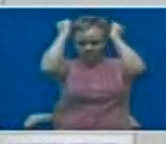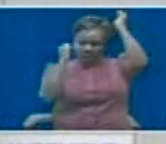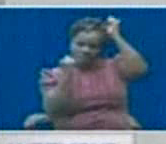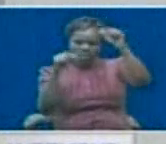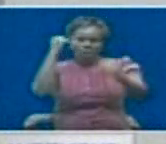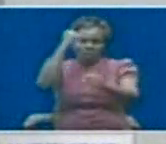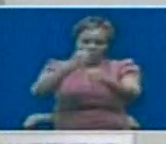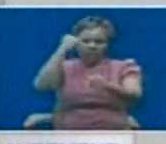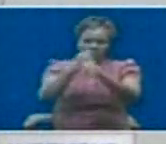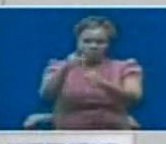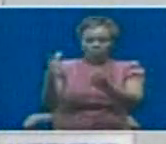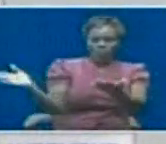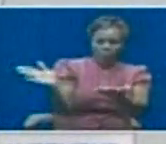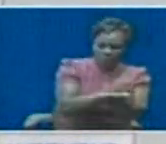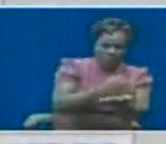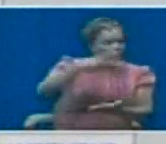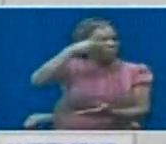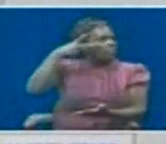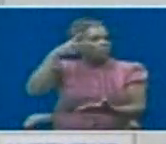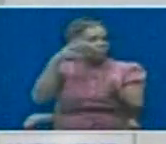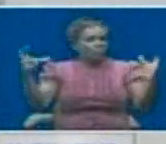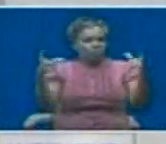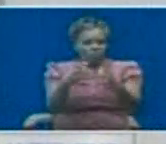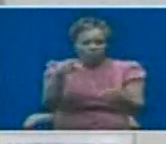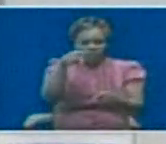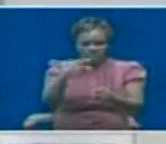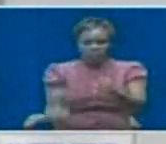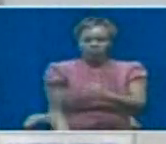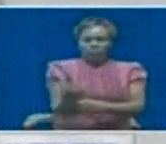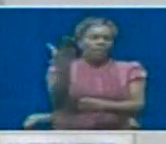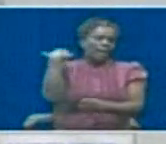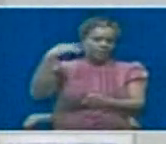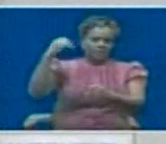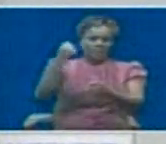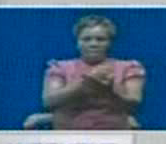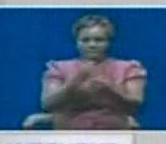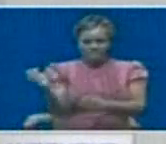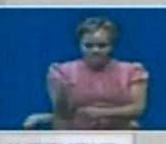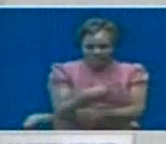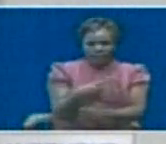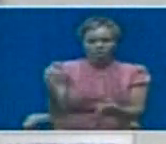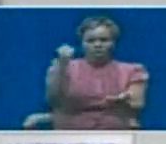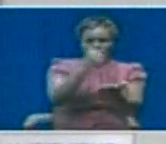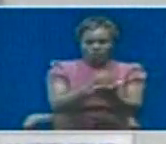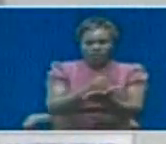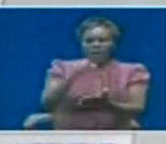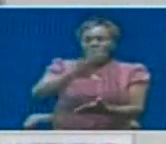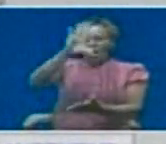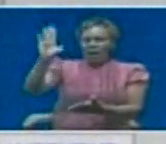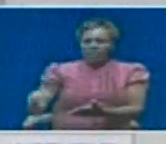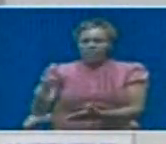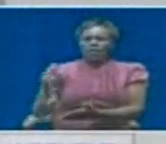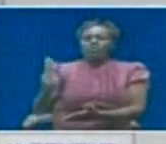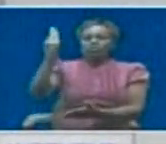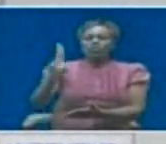massive operation designed to wipe out the terrorist group's activities in Somalia was launched last month under the auspices of the African Union Mission